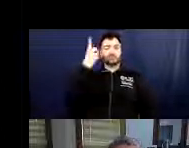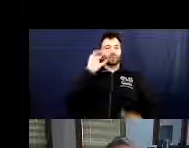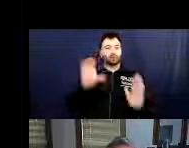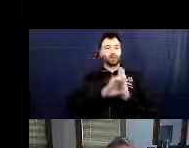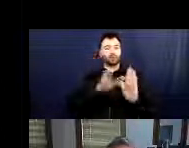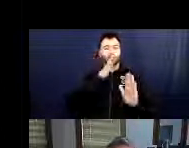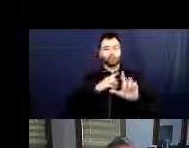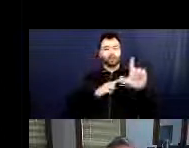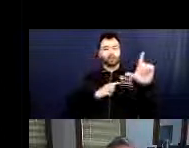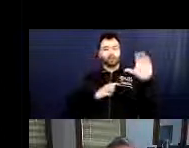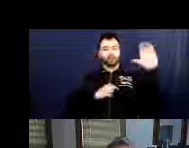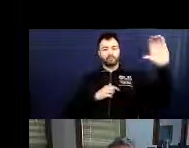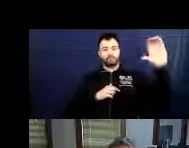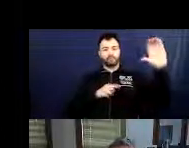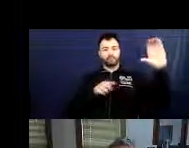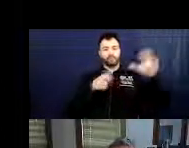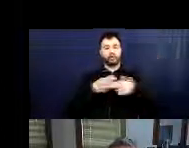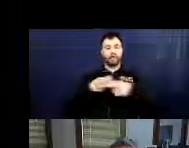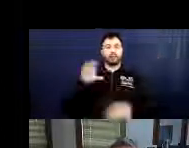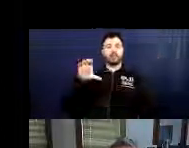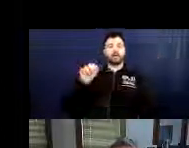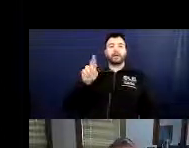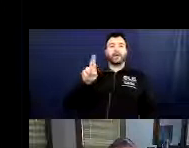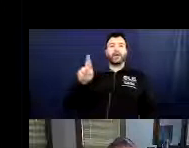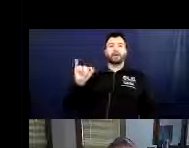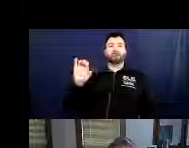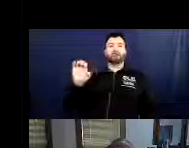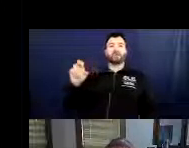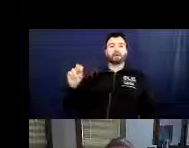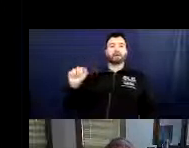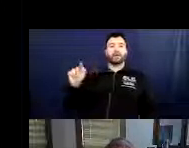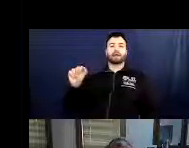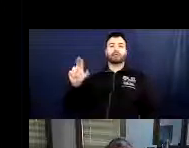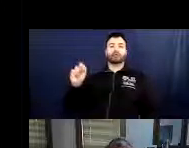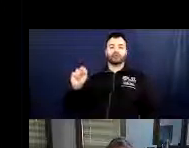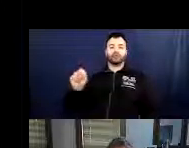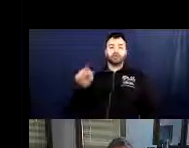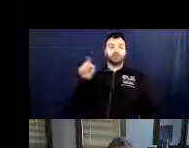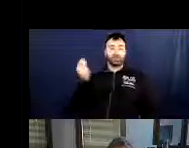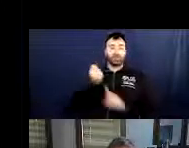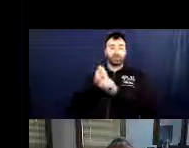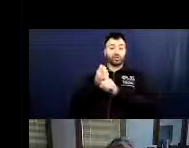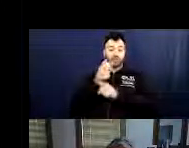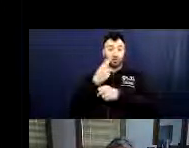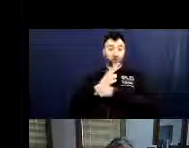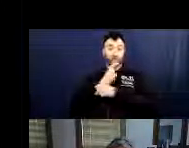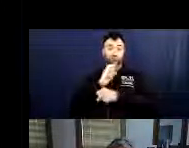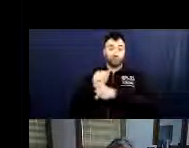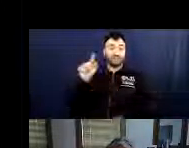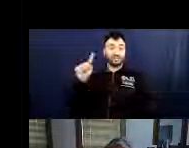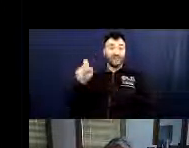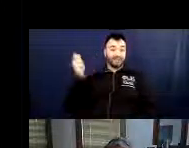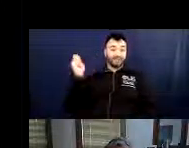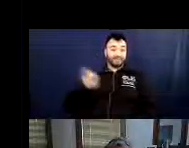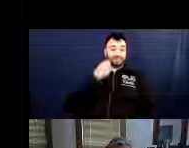left of Carrie Nation, who was famous for taking that axe and, as the cartoon shows